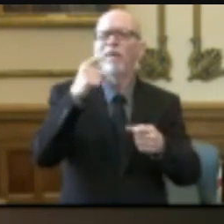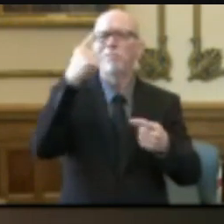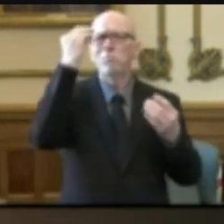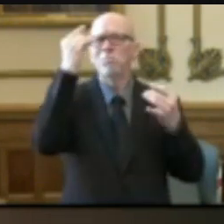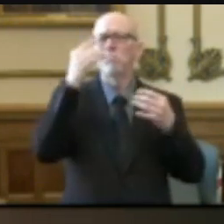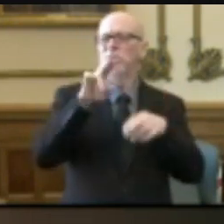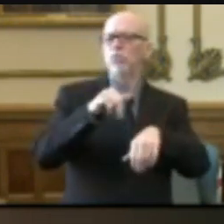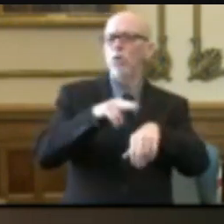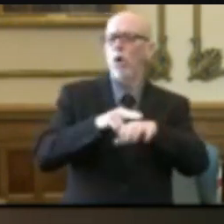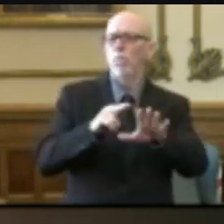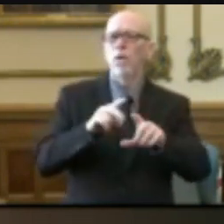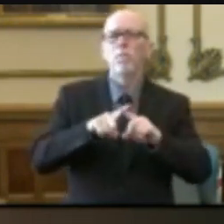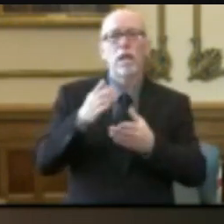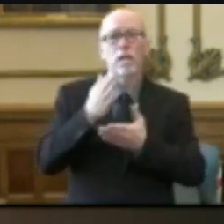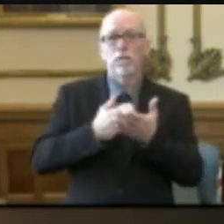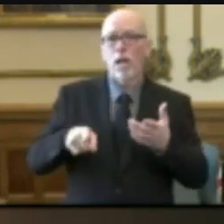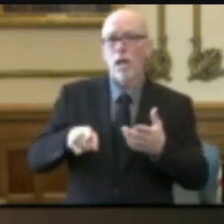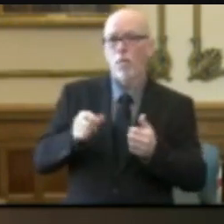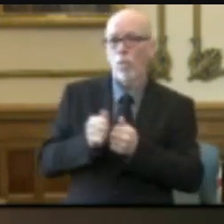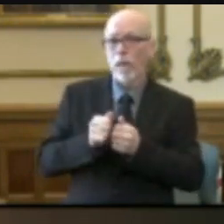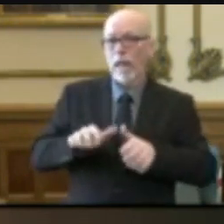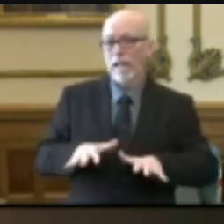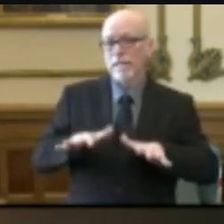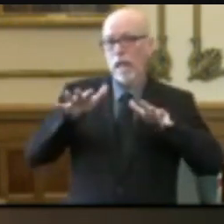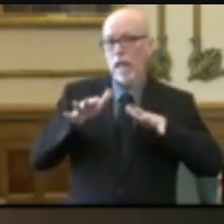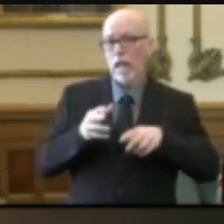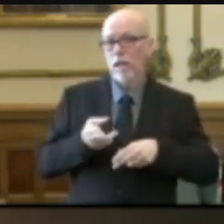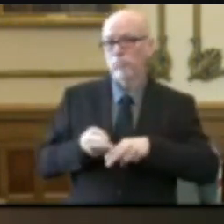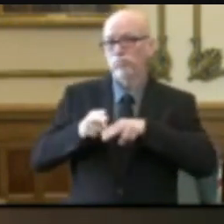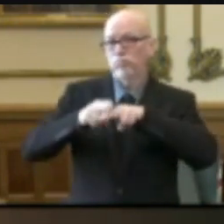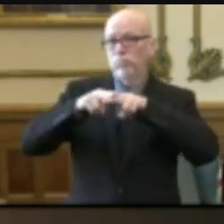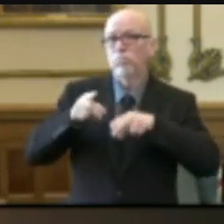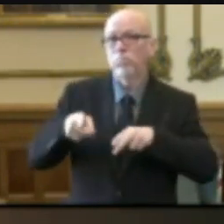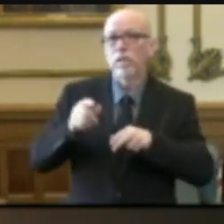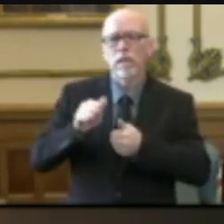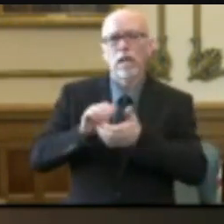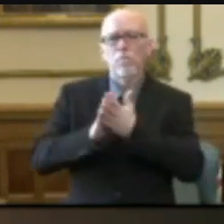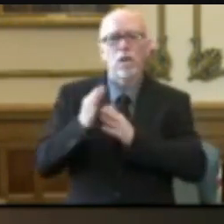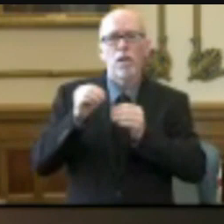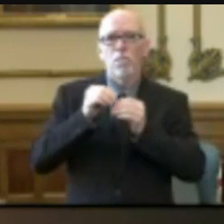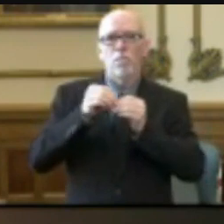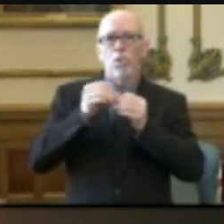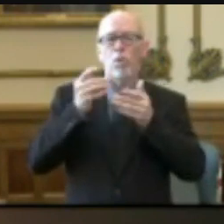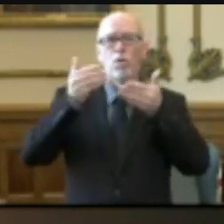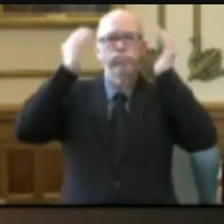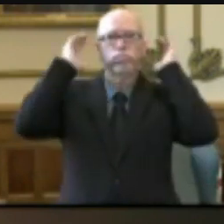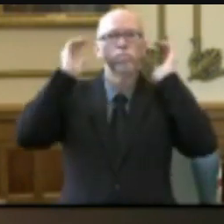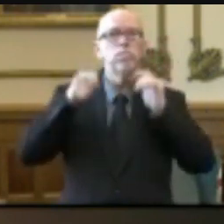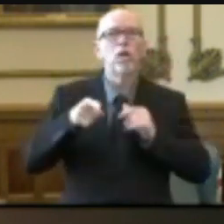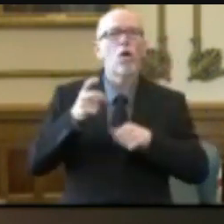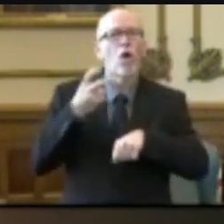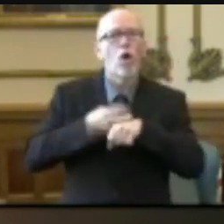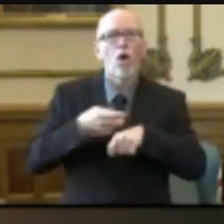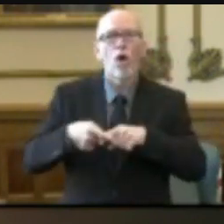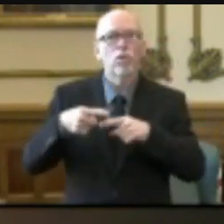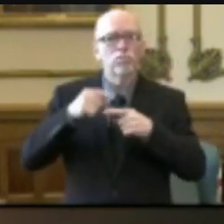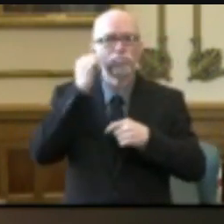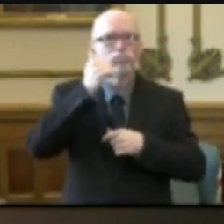for some, the spike in anxiety may start to become so much overwhelming that it's become difficult to